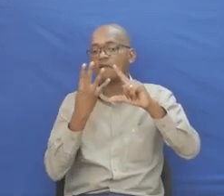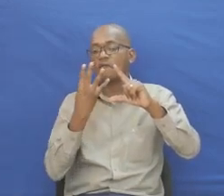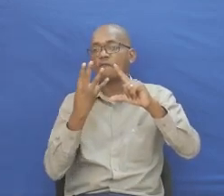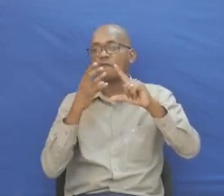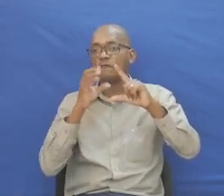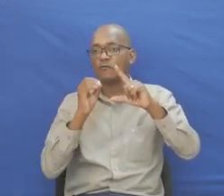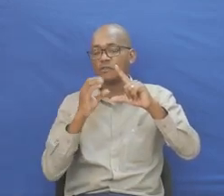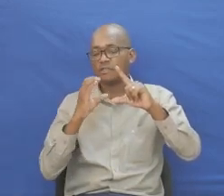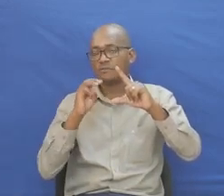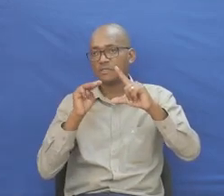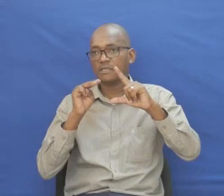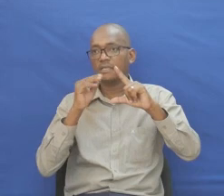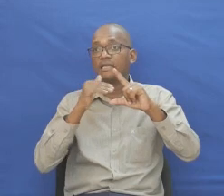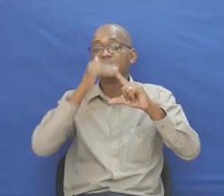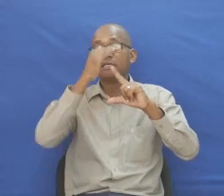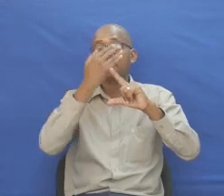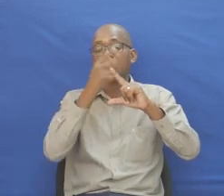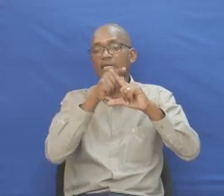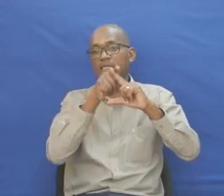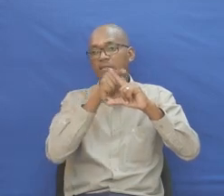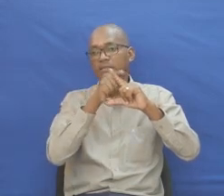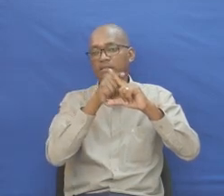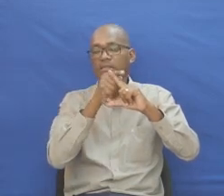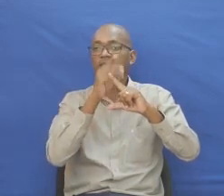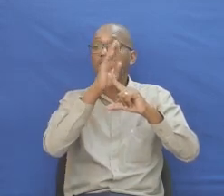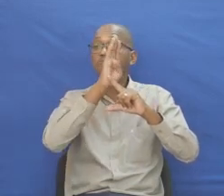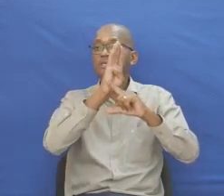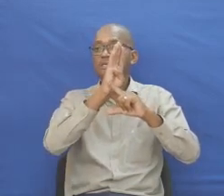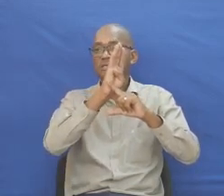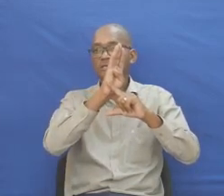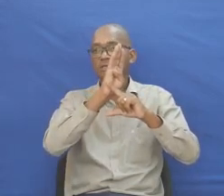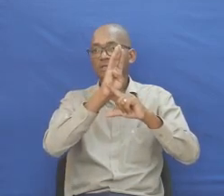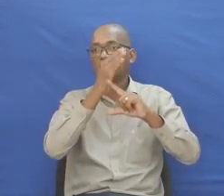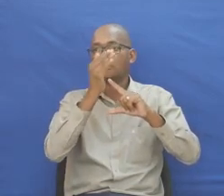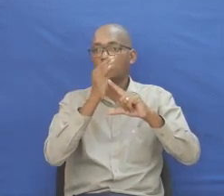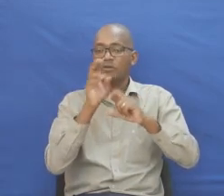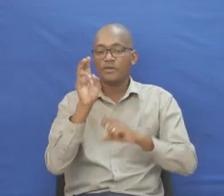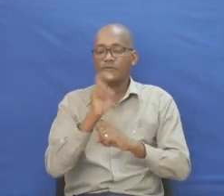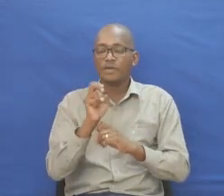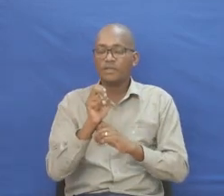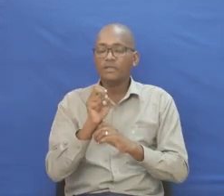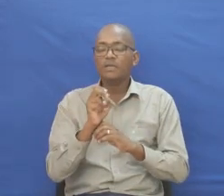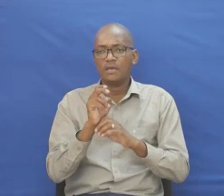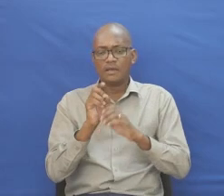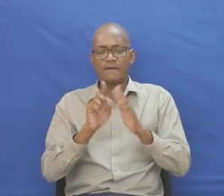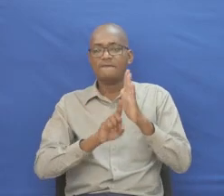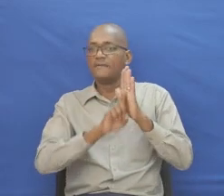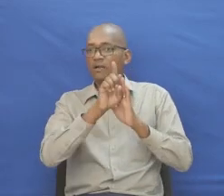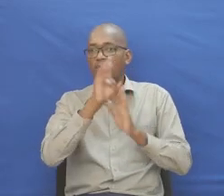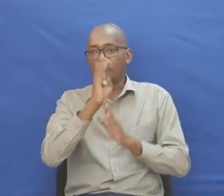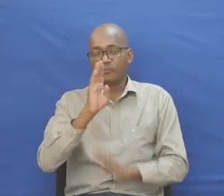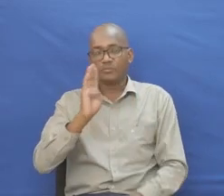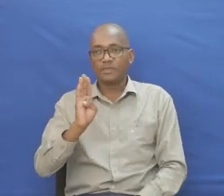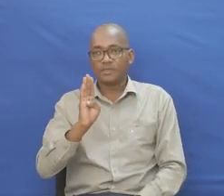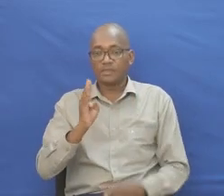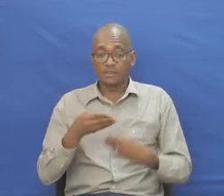40 centimeter, but the second side, it is B. So we need to find the value